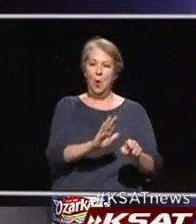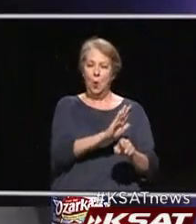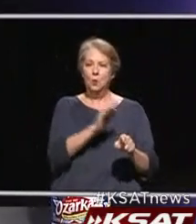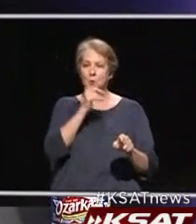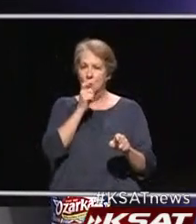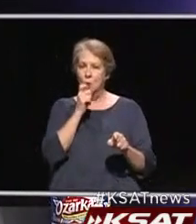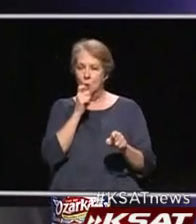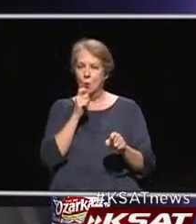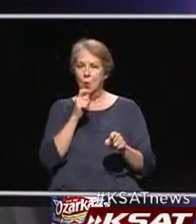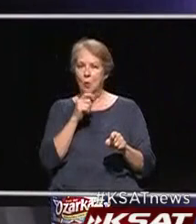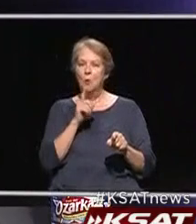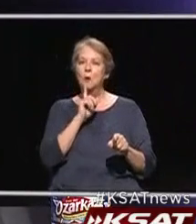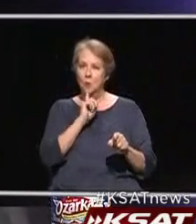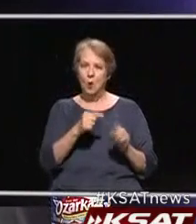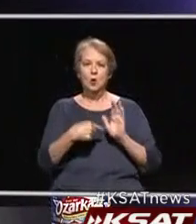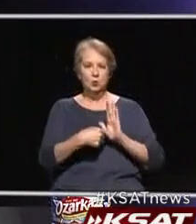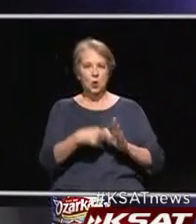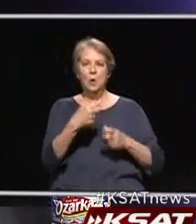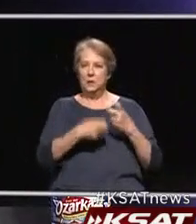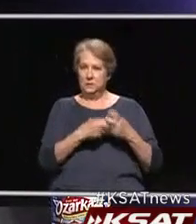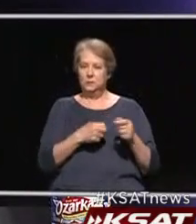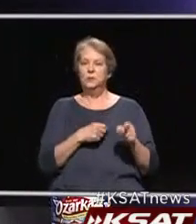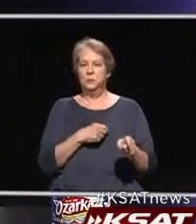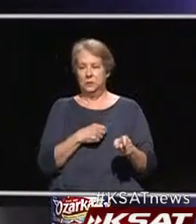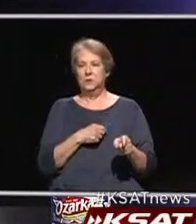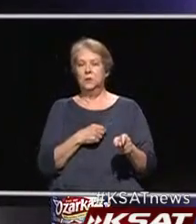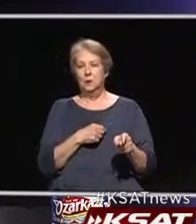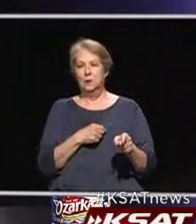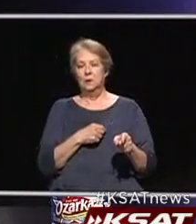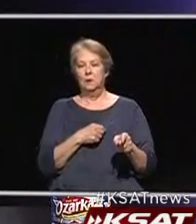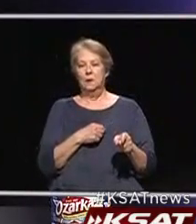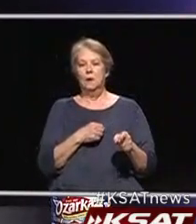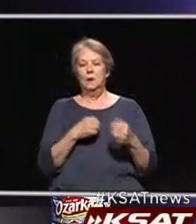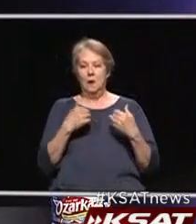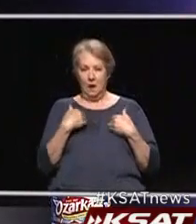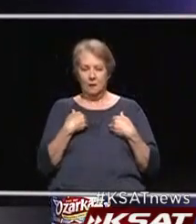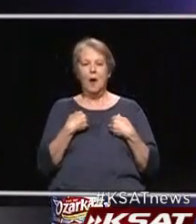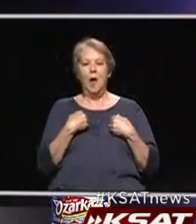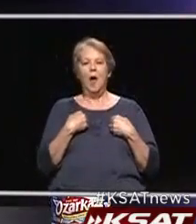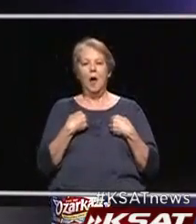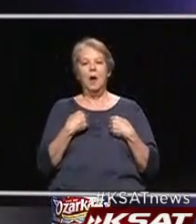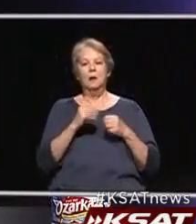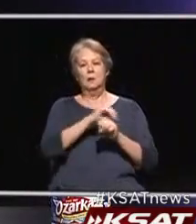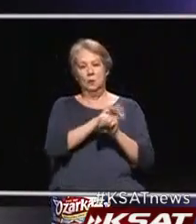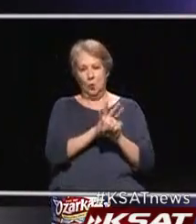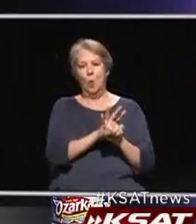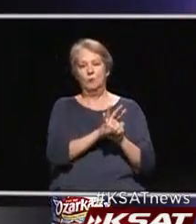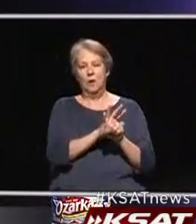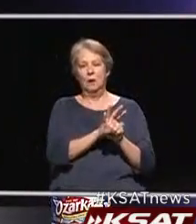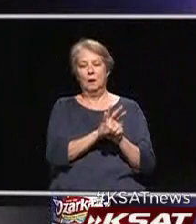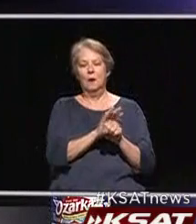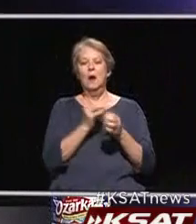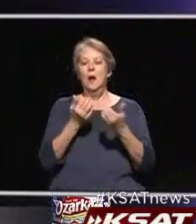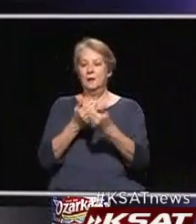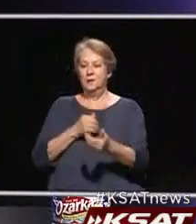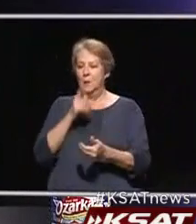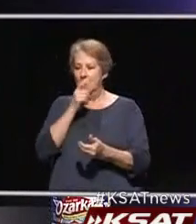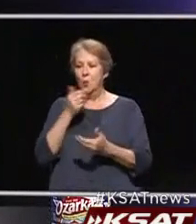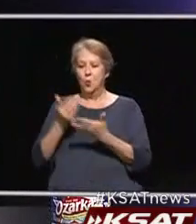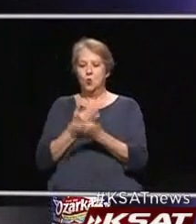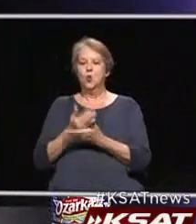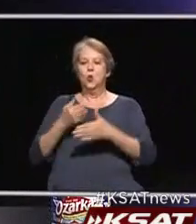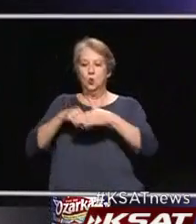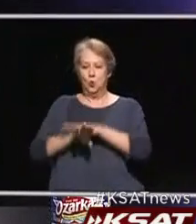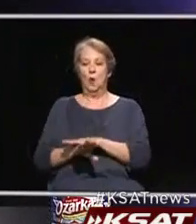symptomatic and had the COVID also. as well as separating ones that come in. So it's been a